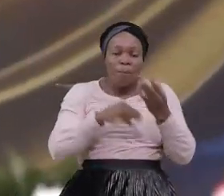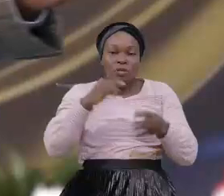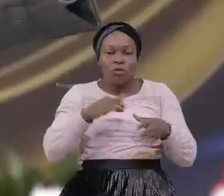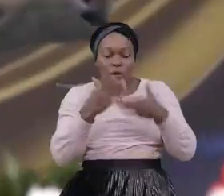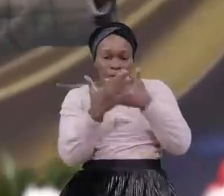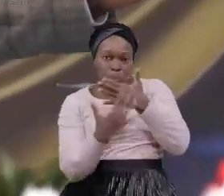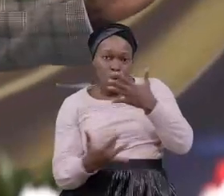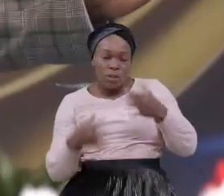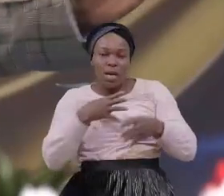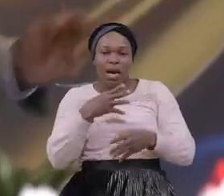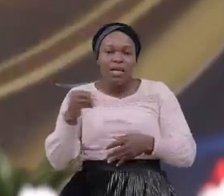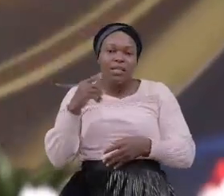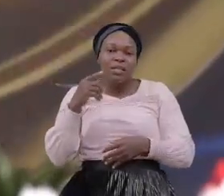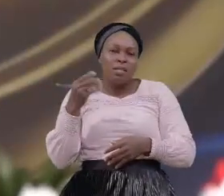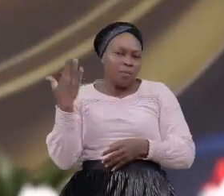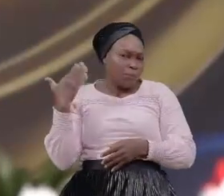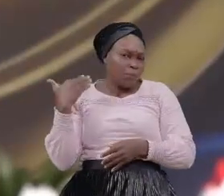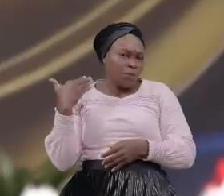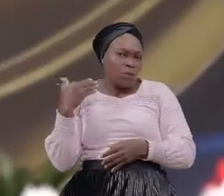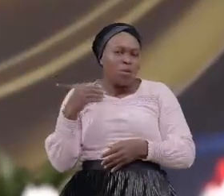when life was so